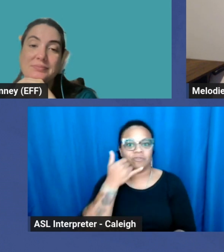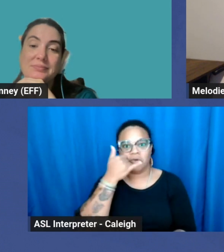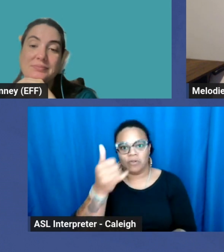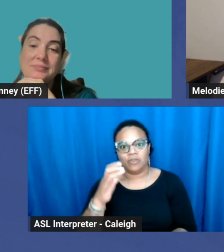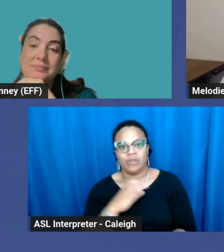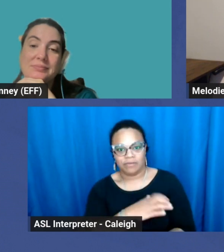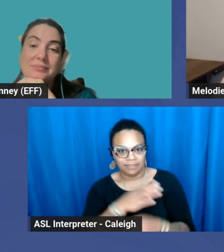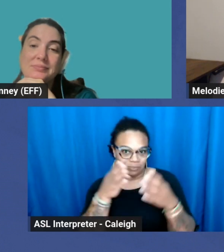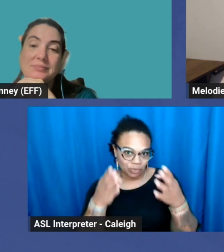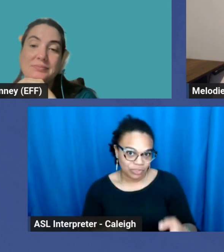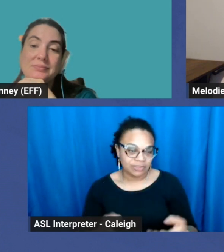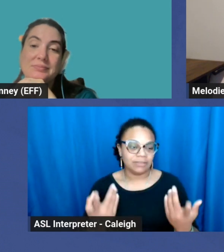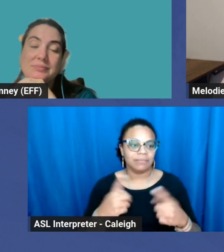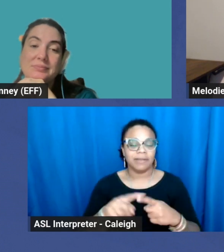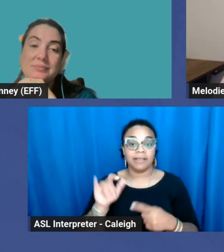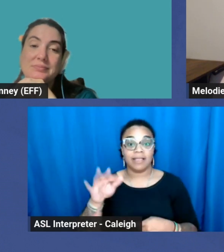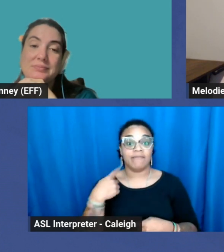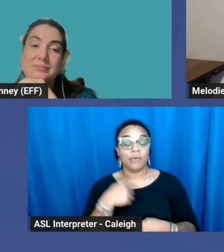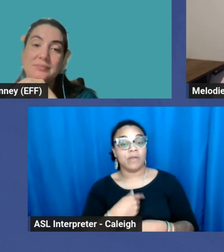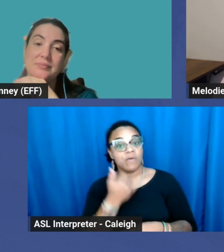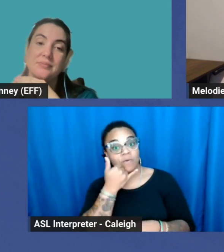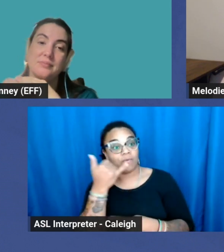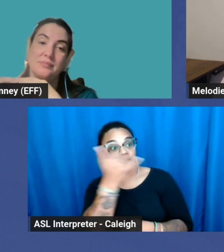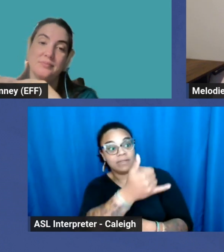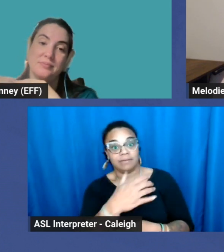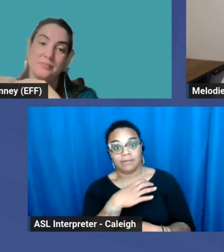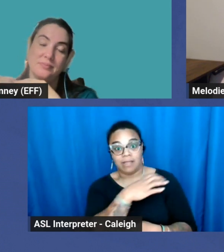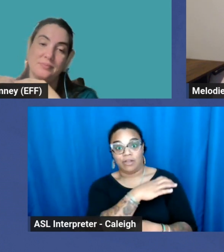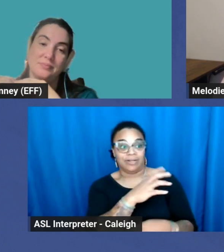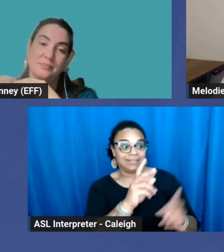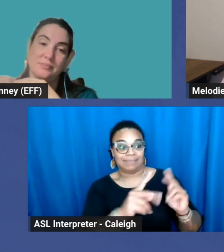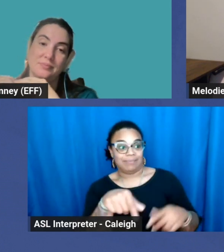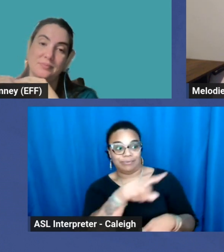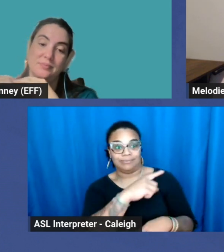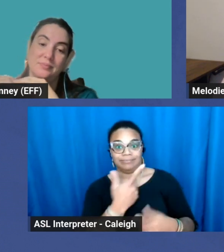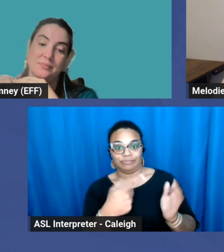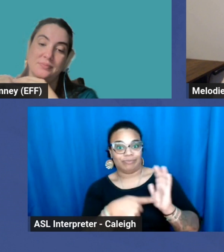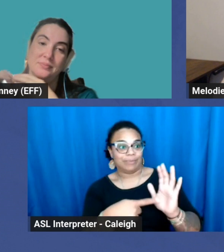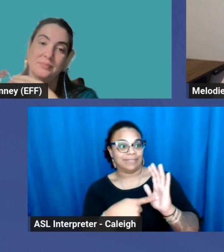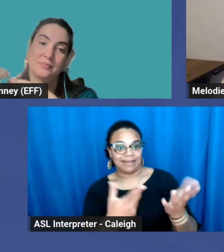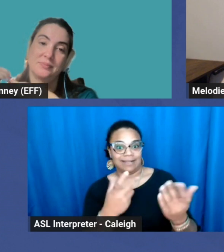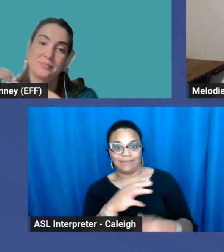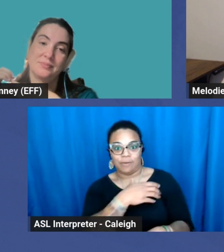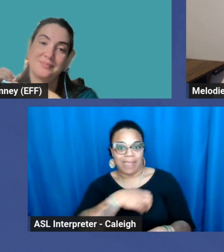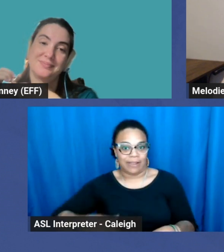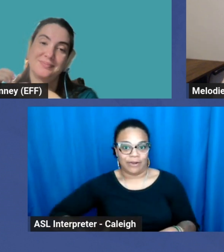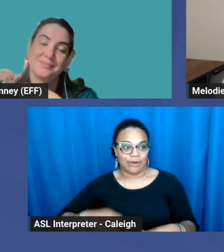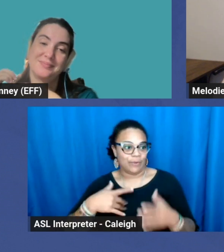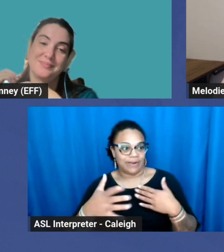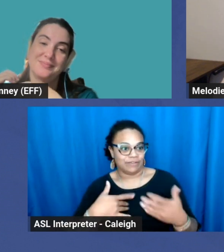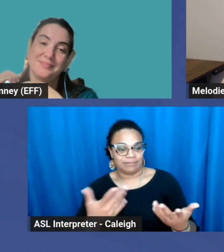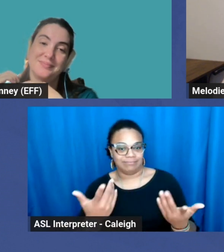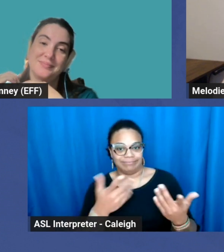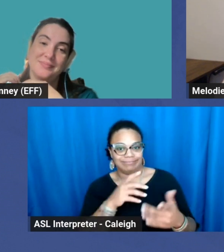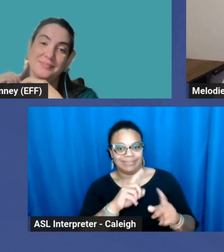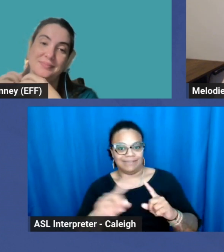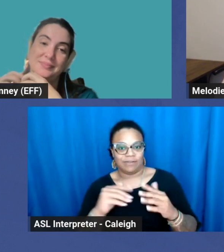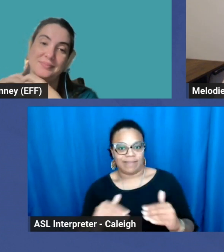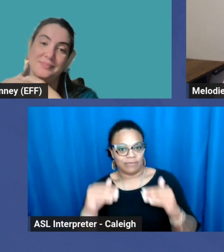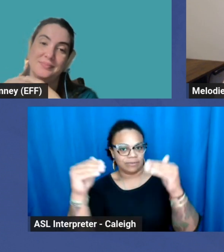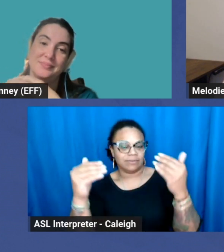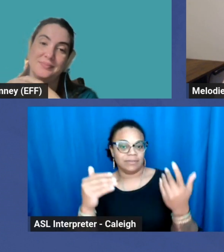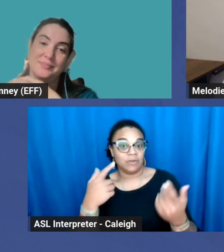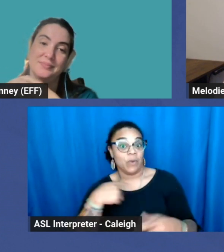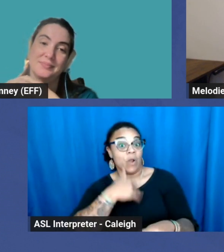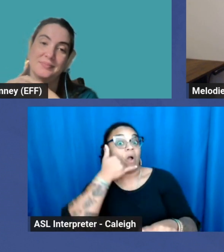But if we're calling our Congress people or our representatives or our mayors, whoever at each level, what are we saying to them?